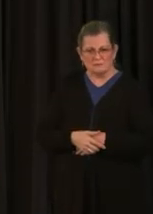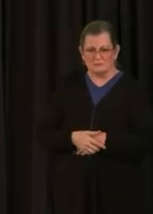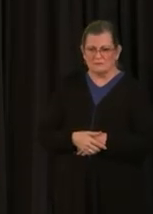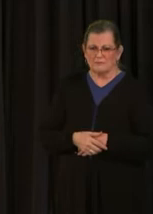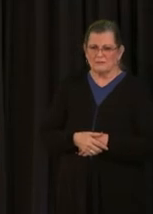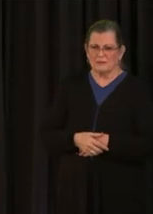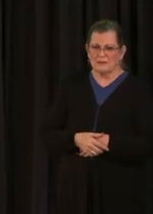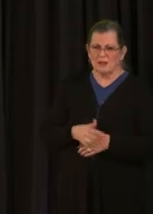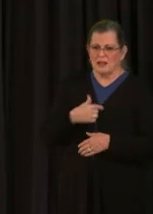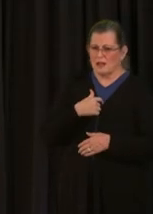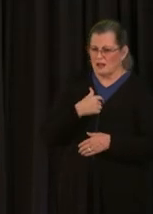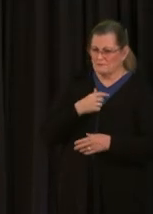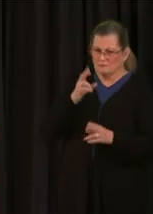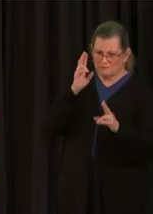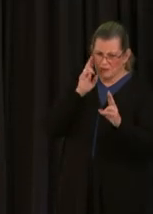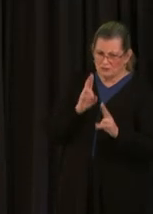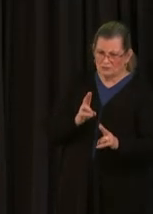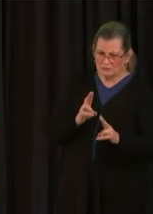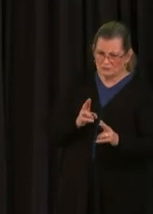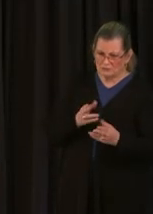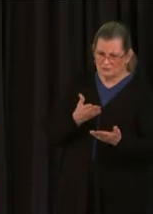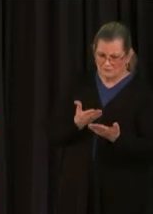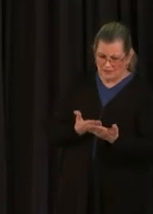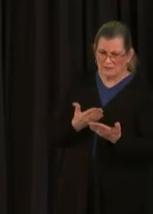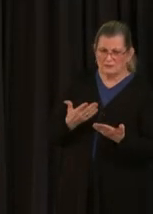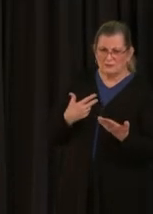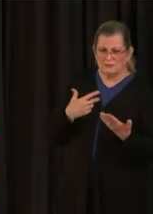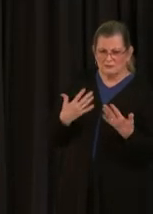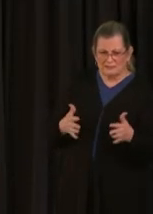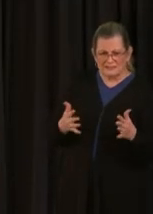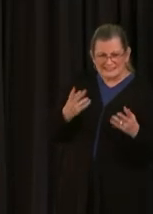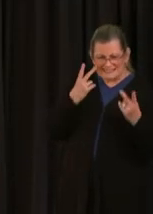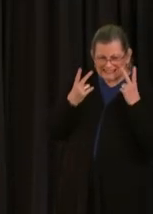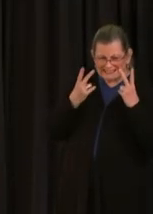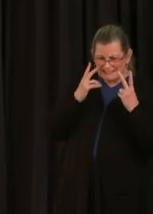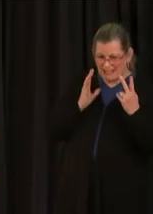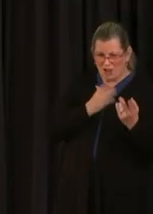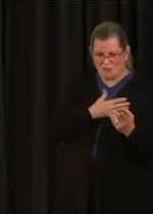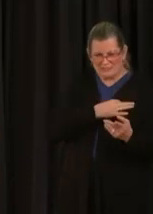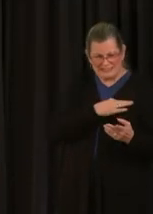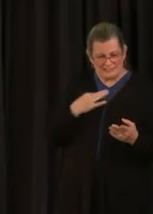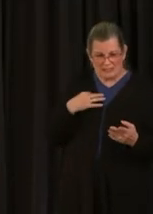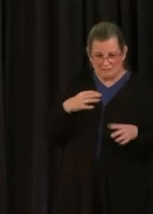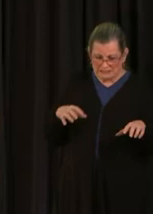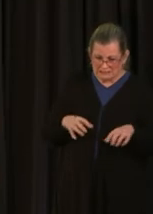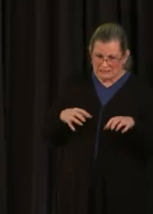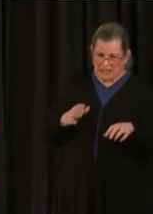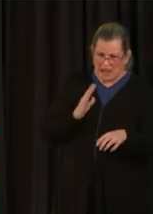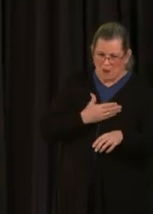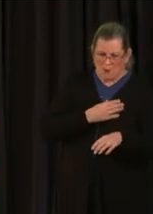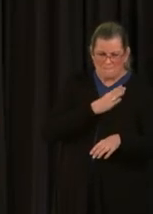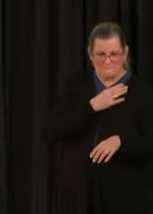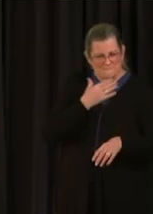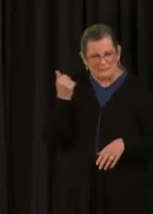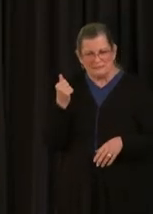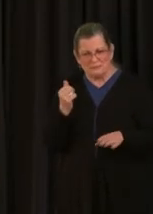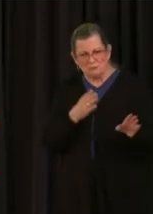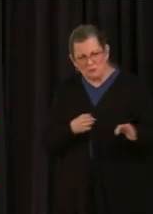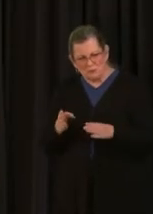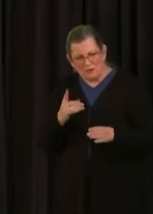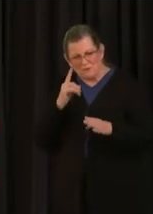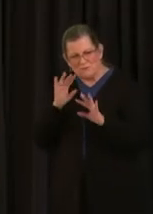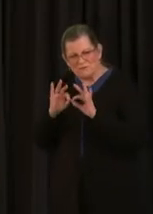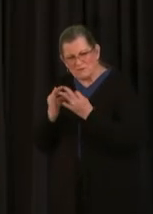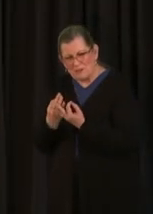rail, heavy rail, commuter rail, to include Amtrak. In the District of Columbia would include circulator buses, obviously the Metro buses, but intercity